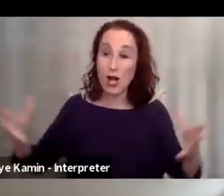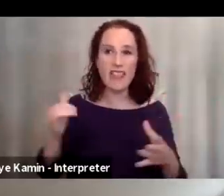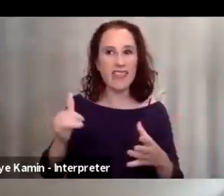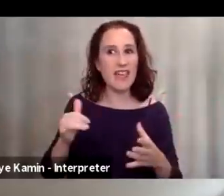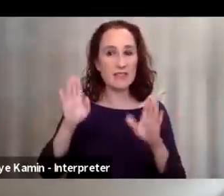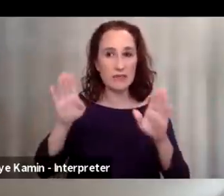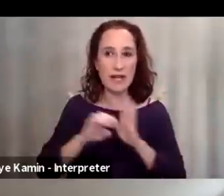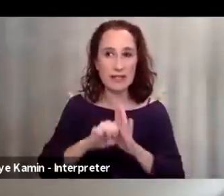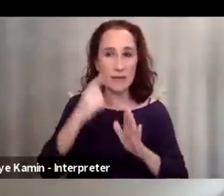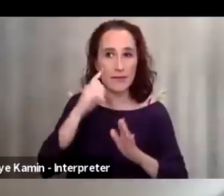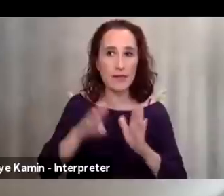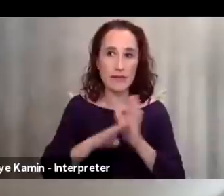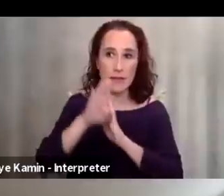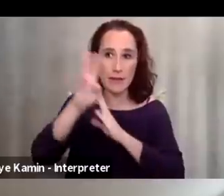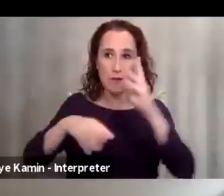building.